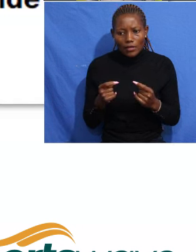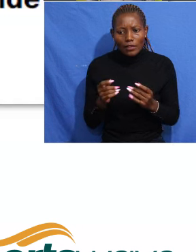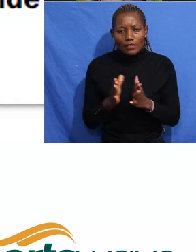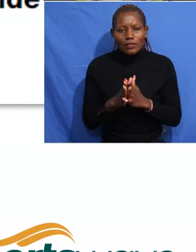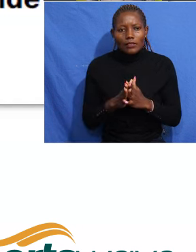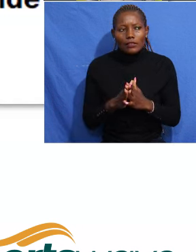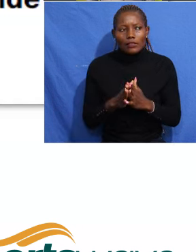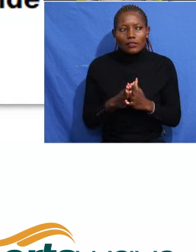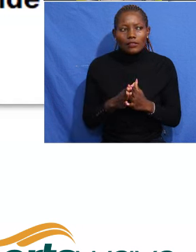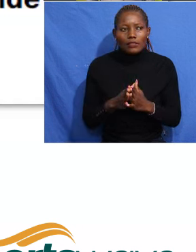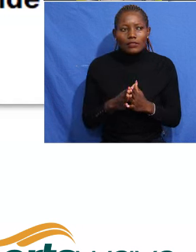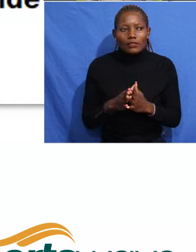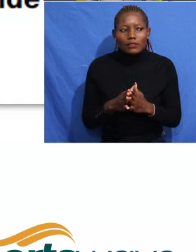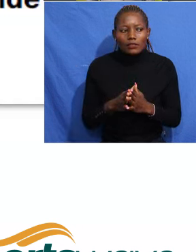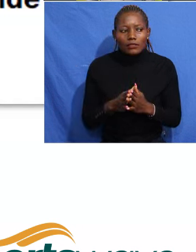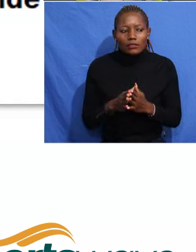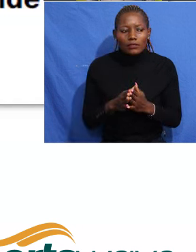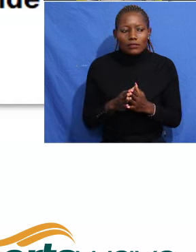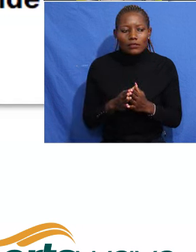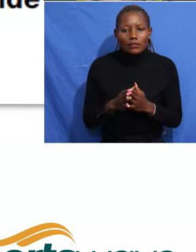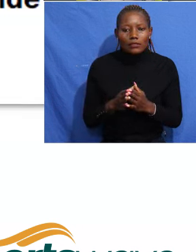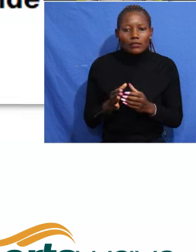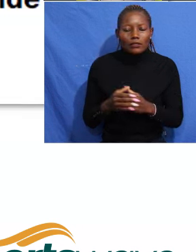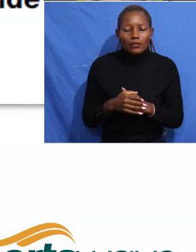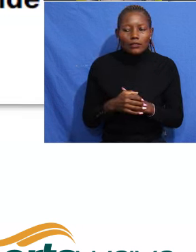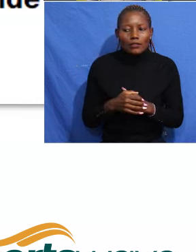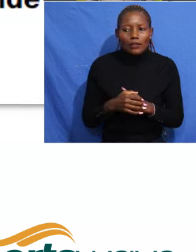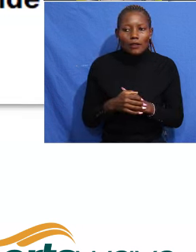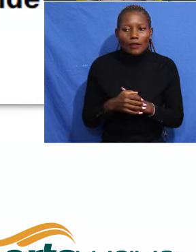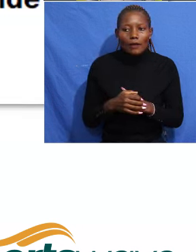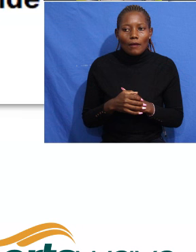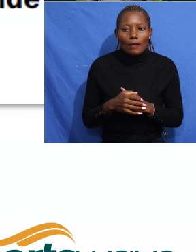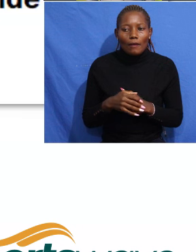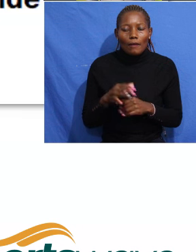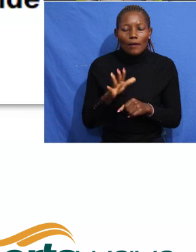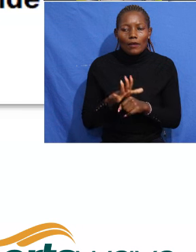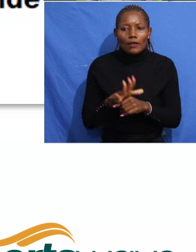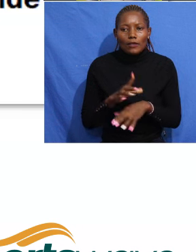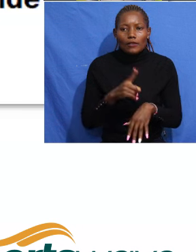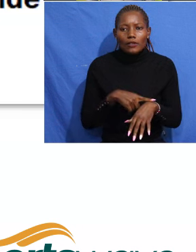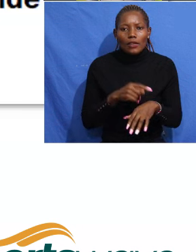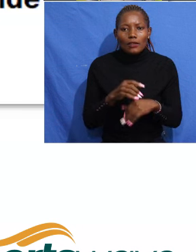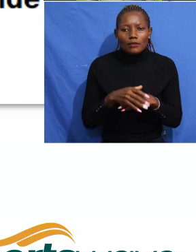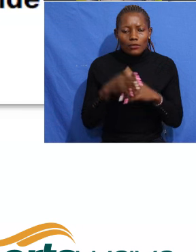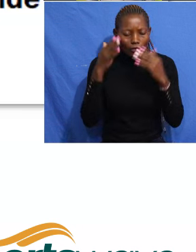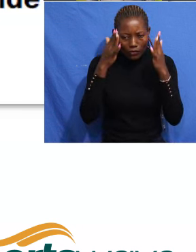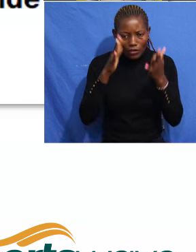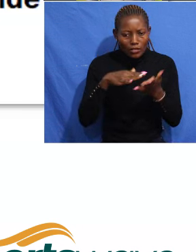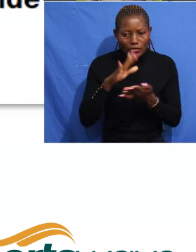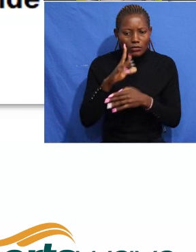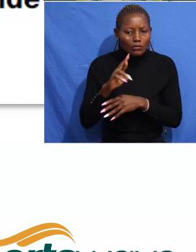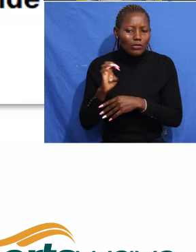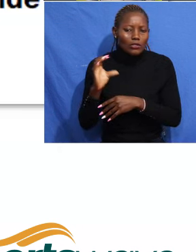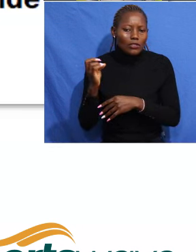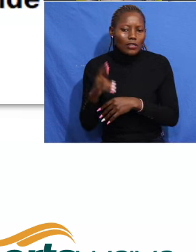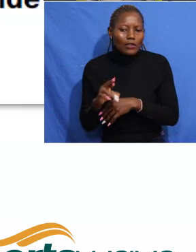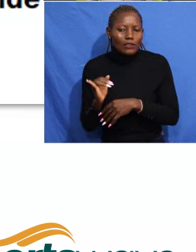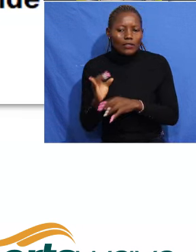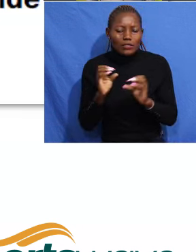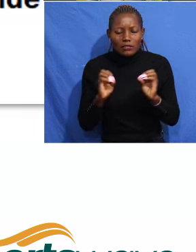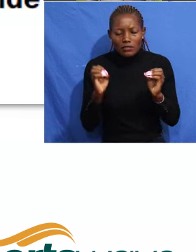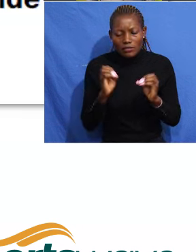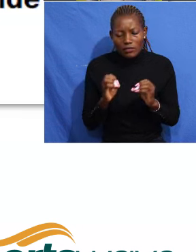on training, but many times not on the recovery. So many times